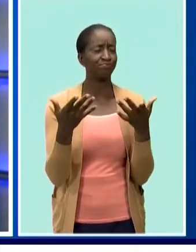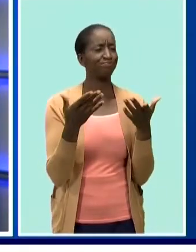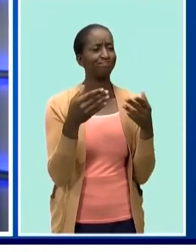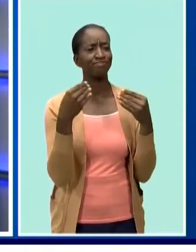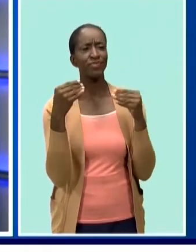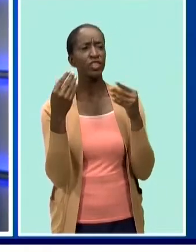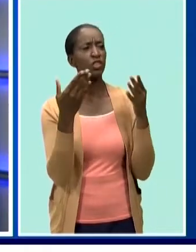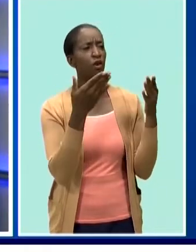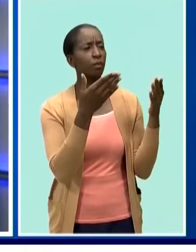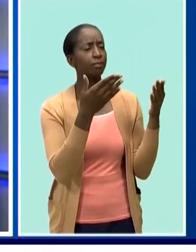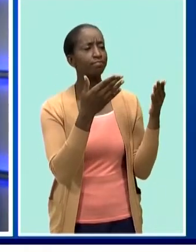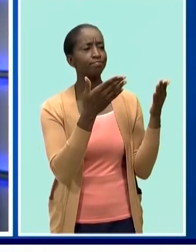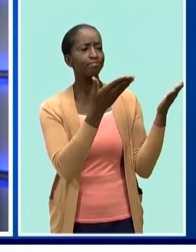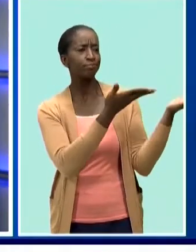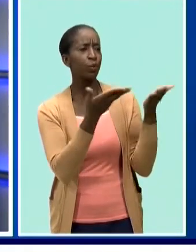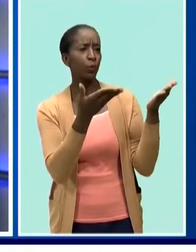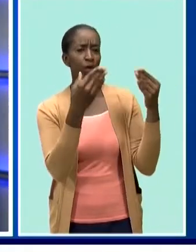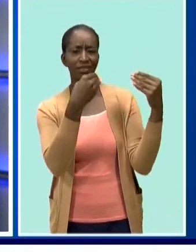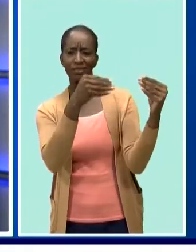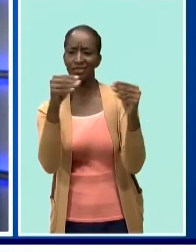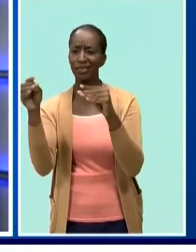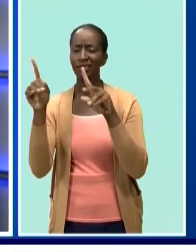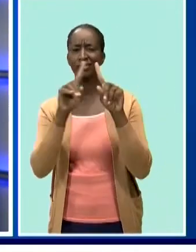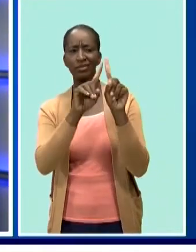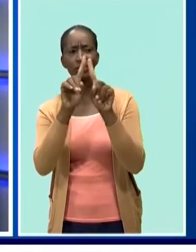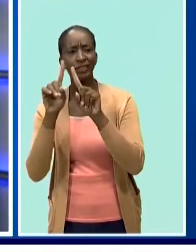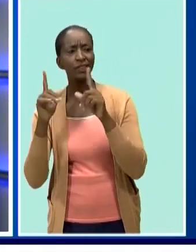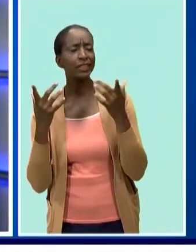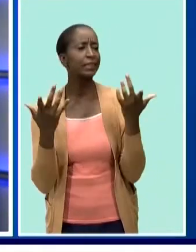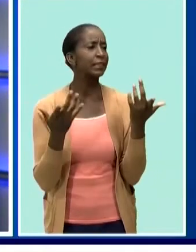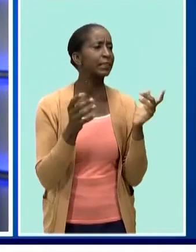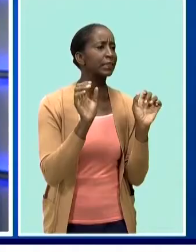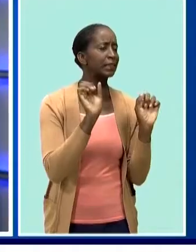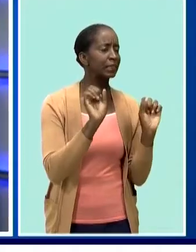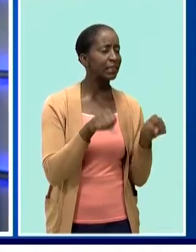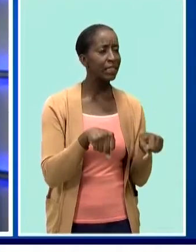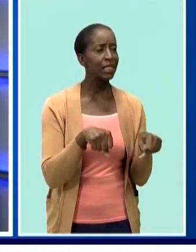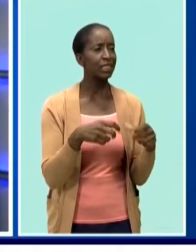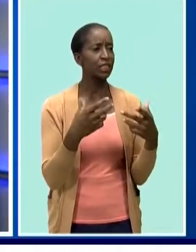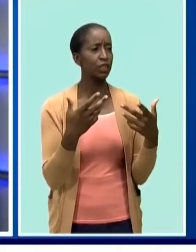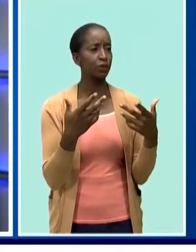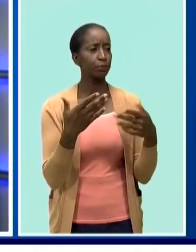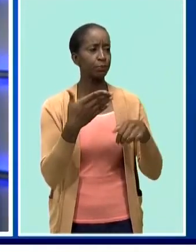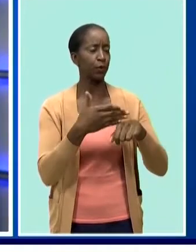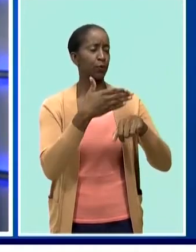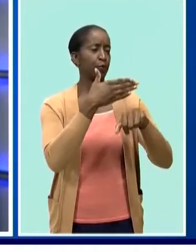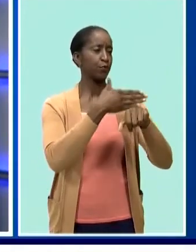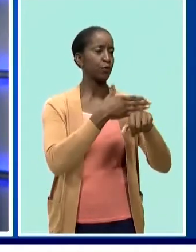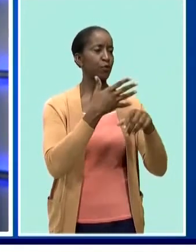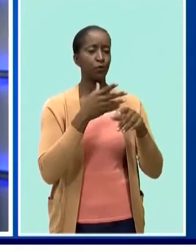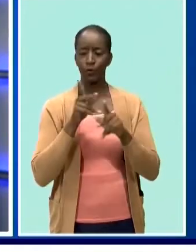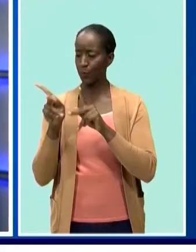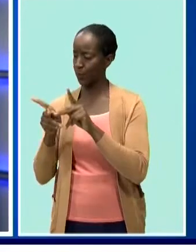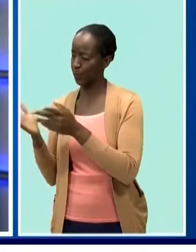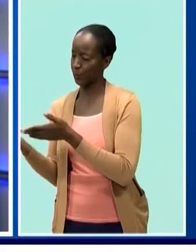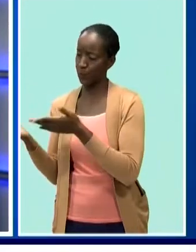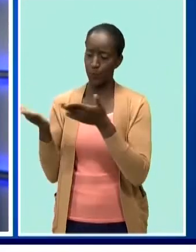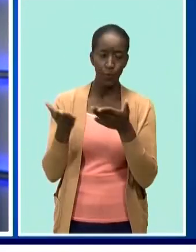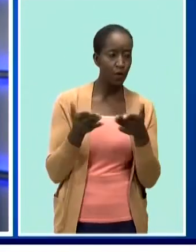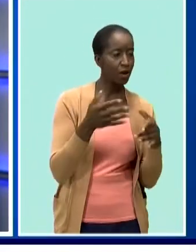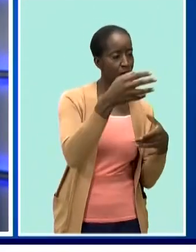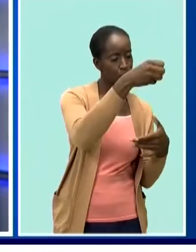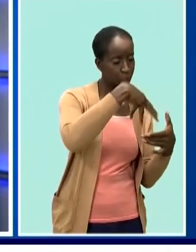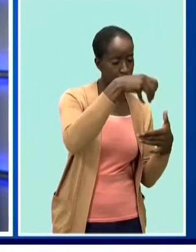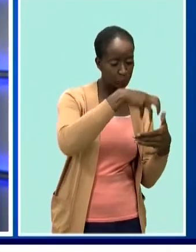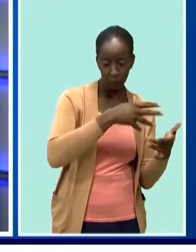reduce costs for customers by re-examining packaging. He has also expressed the hope that other businesses will also look at ways that they can make a